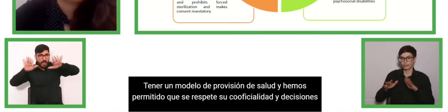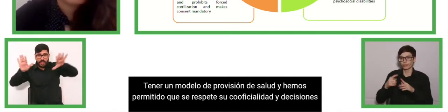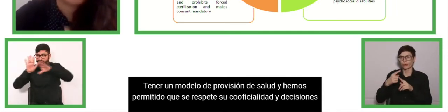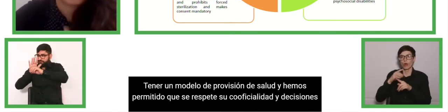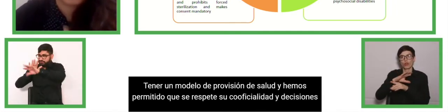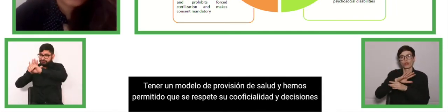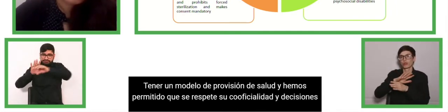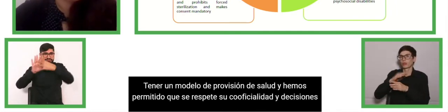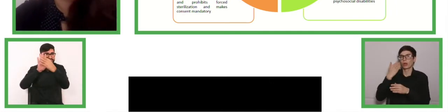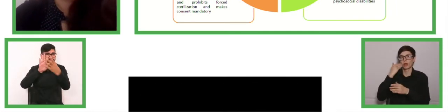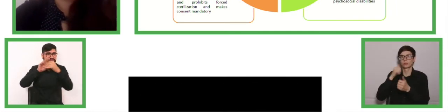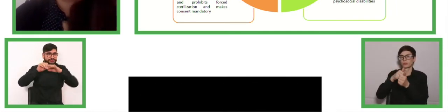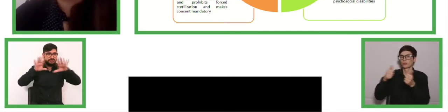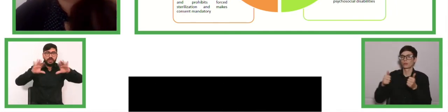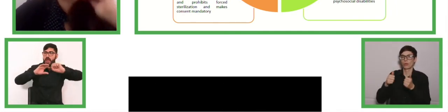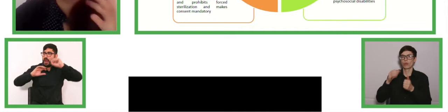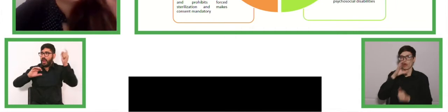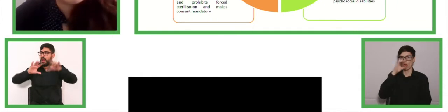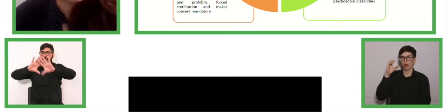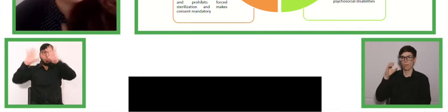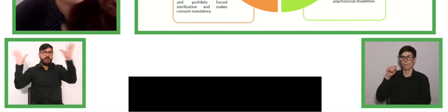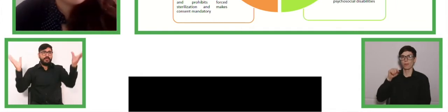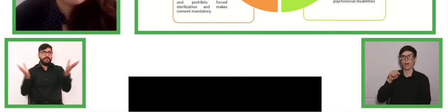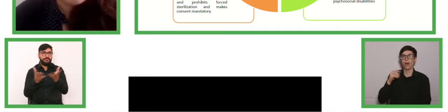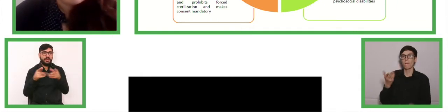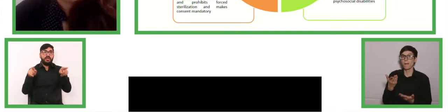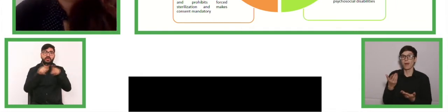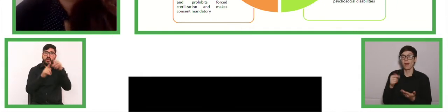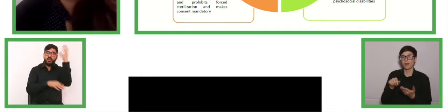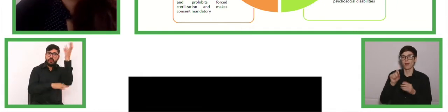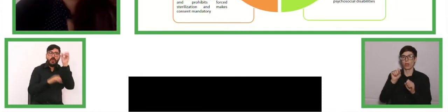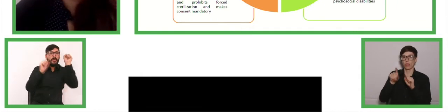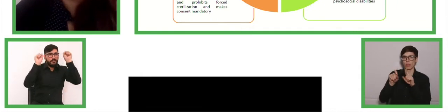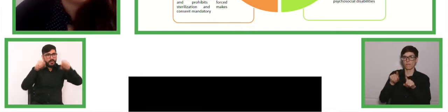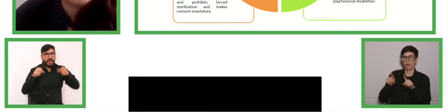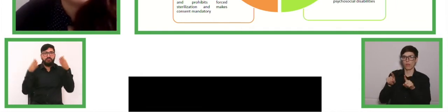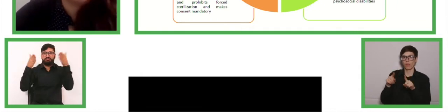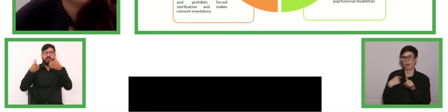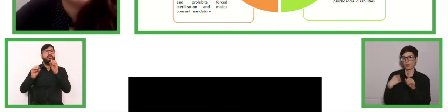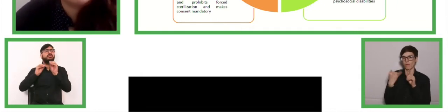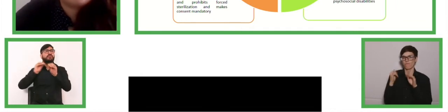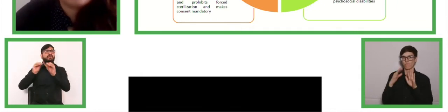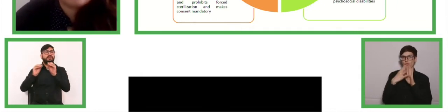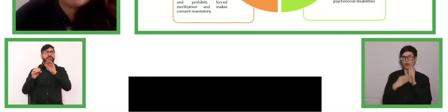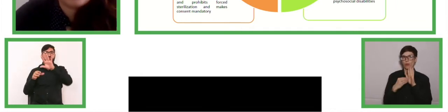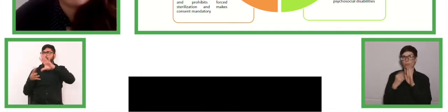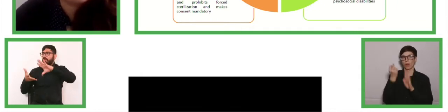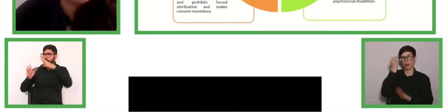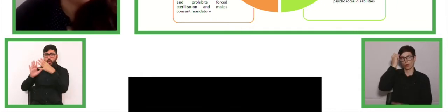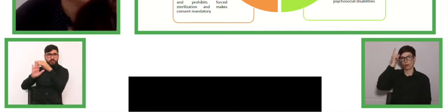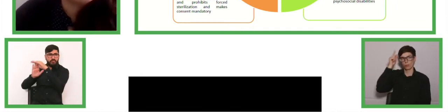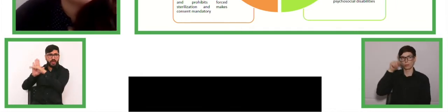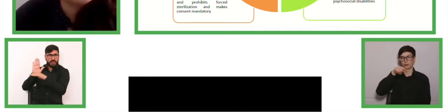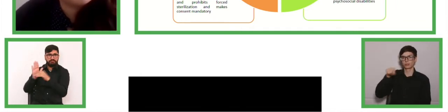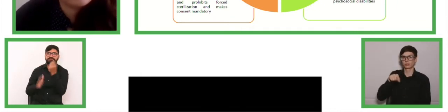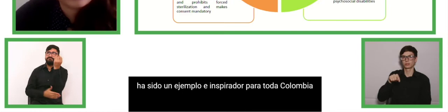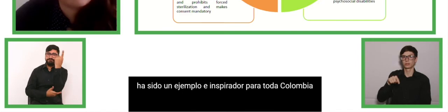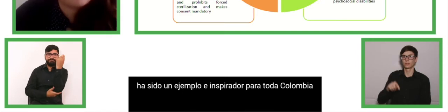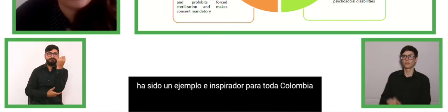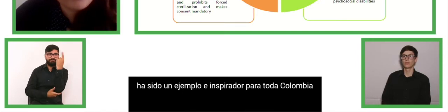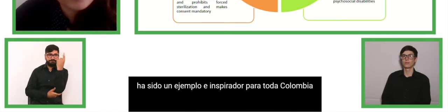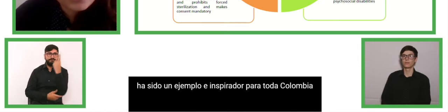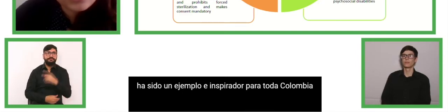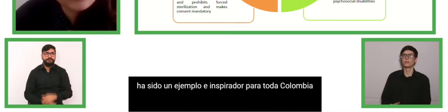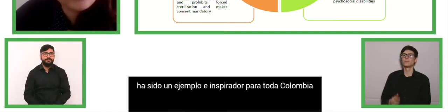third strategy that was based on this comprehensive model, we were able to impulse the Ministry